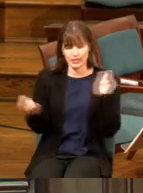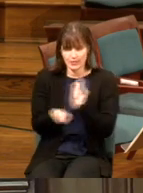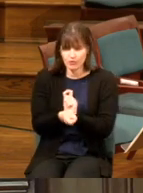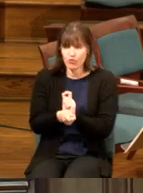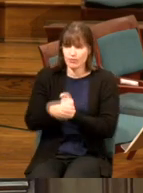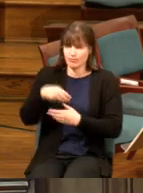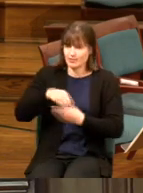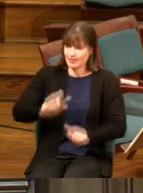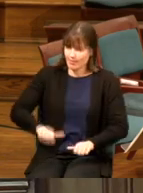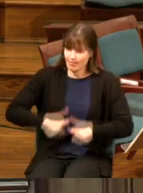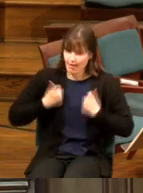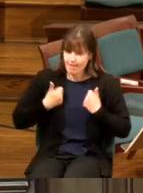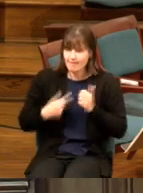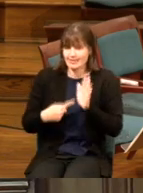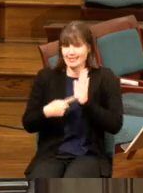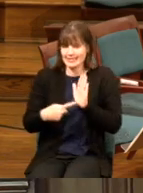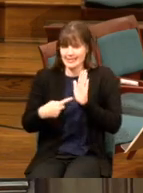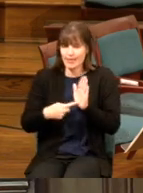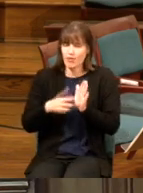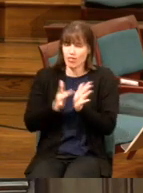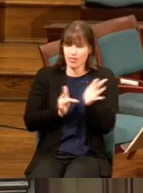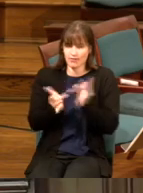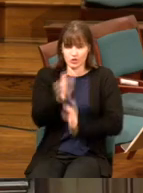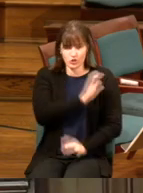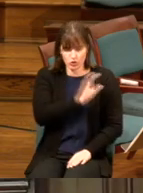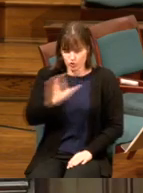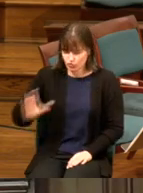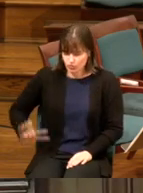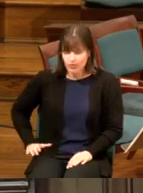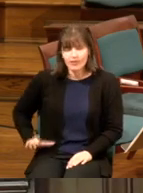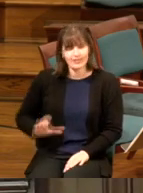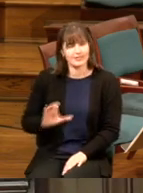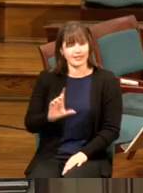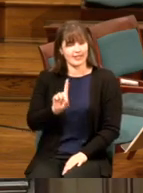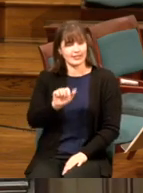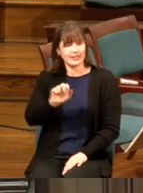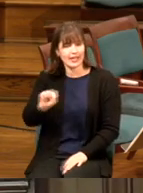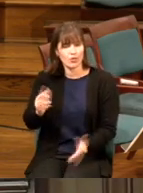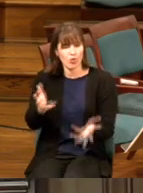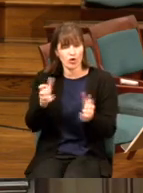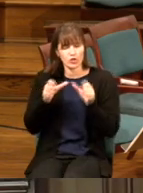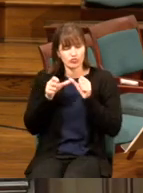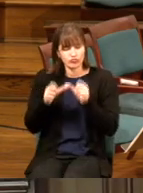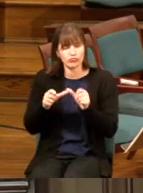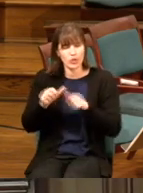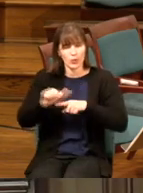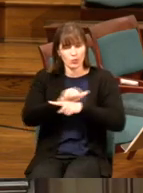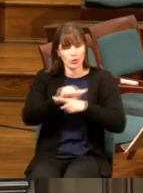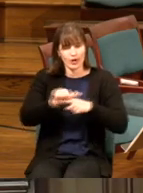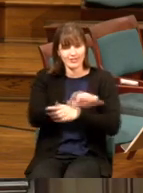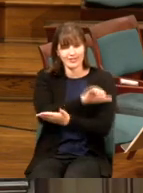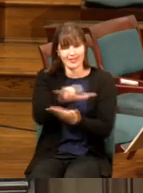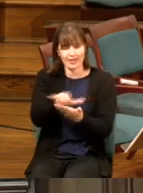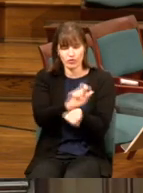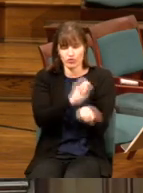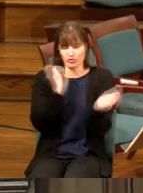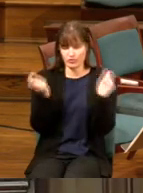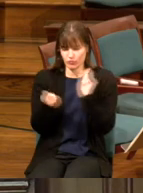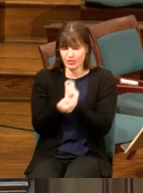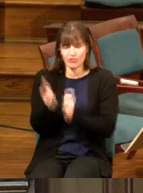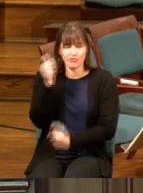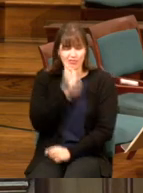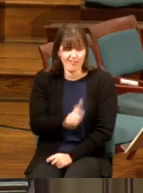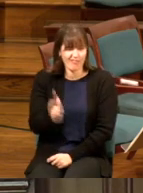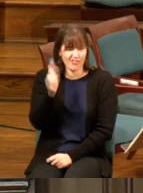example of Jesus Christ that he sought to practice that radical transformation in the